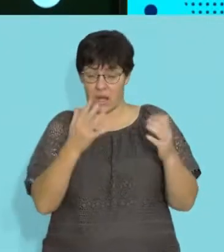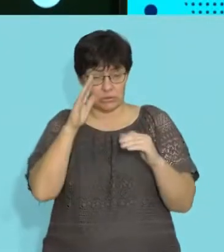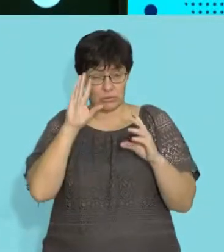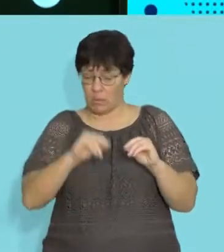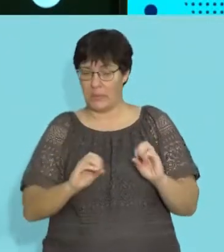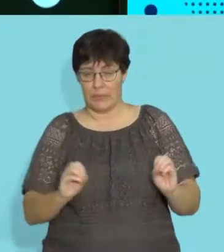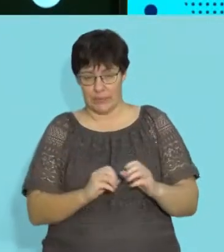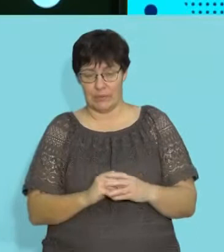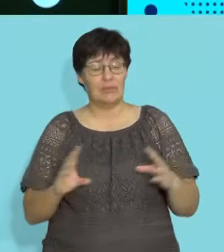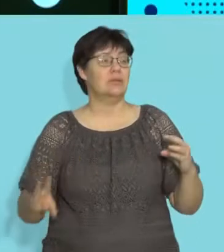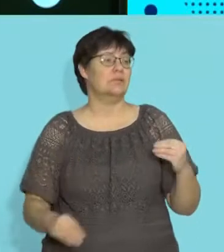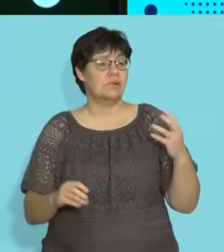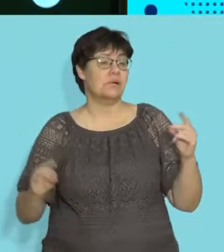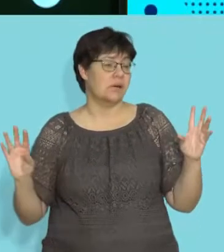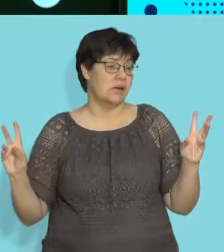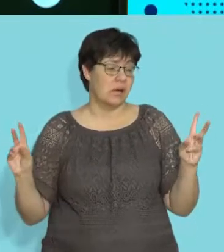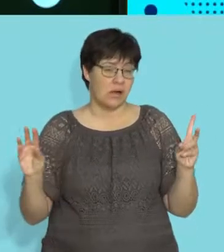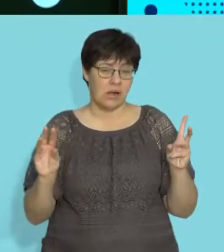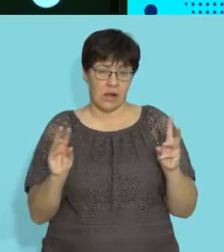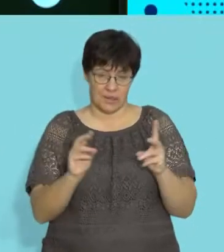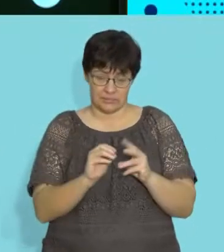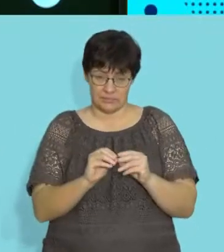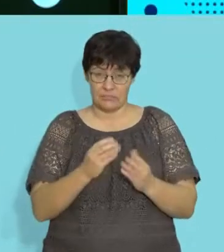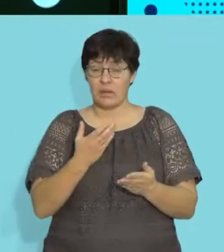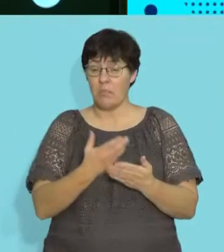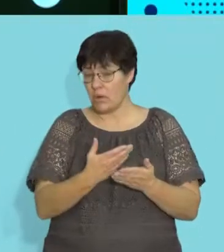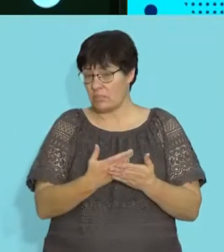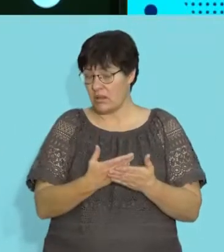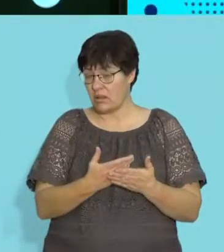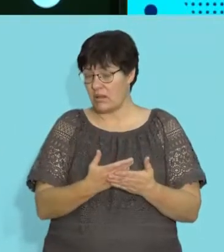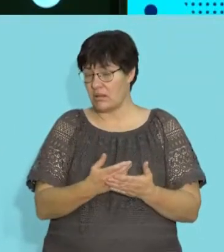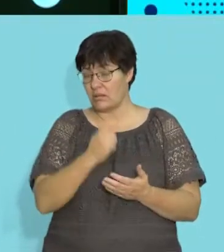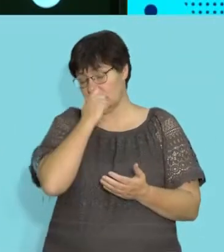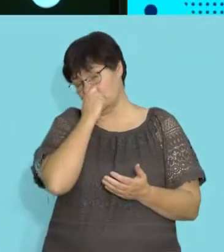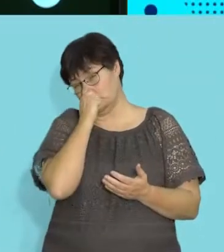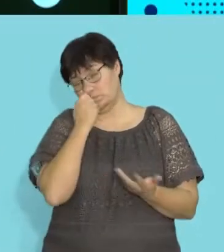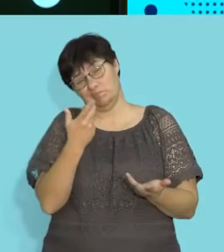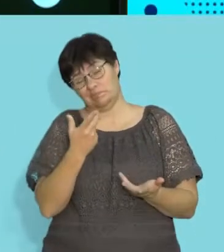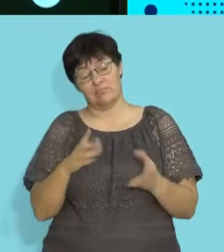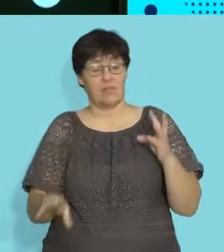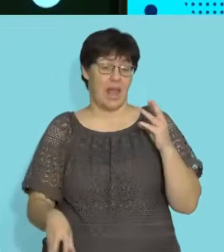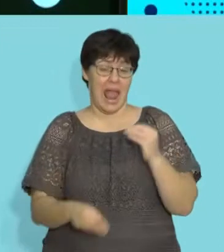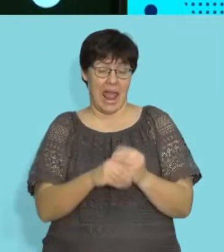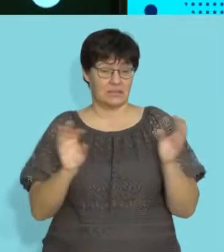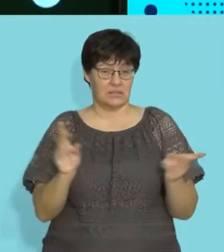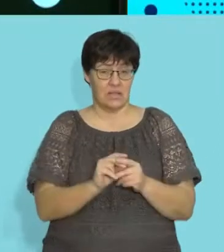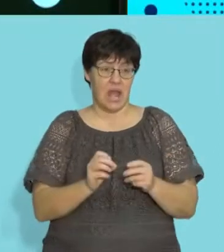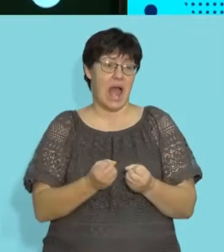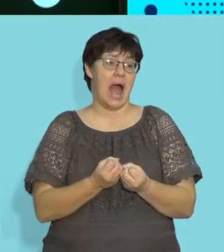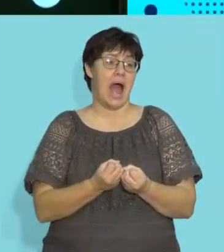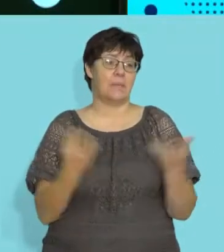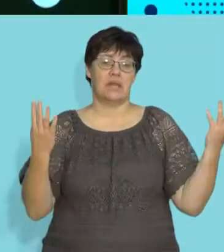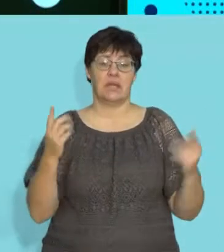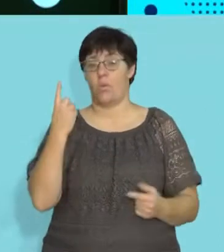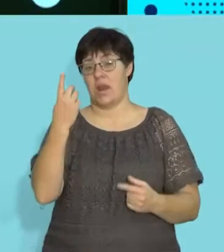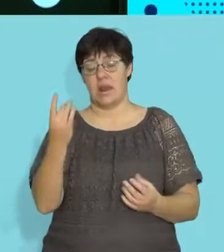what would actually happen if I added those values together, and would it be possible to actually say if I add an infinite amount together, it's going to be